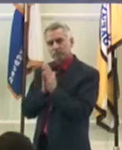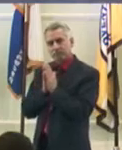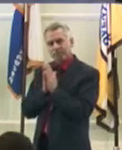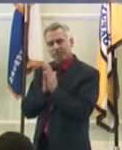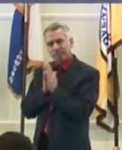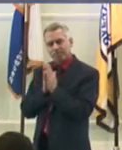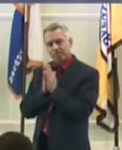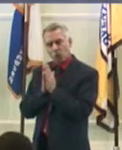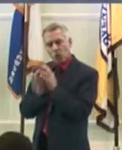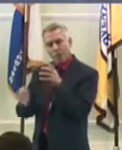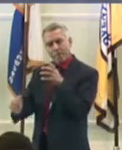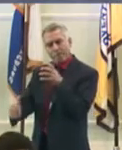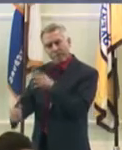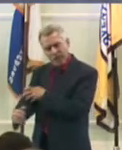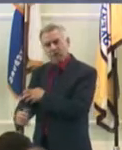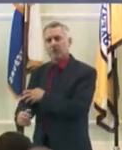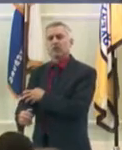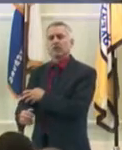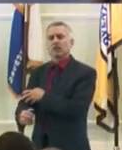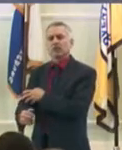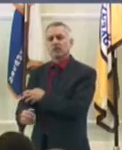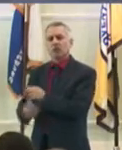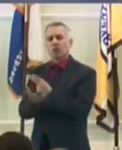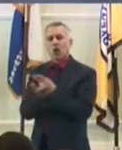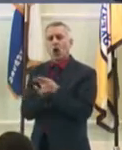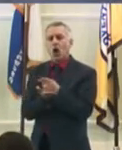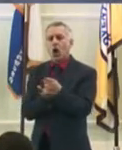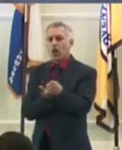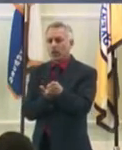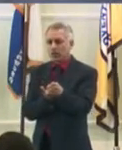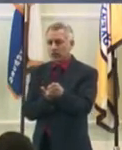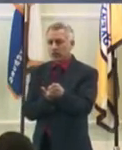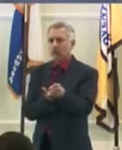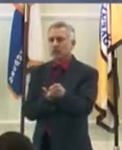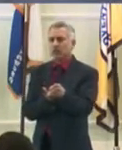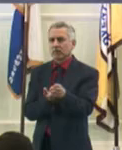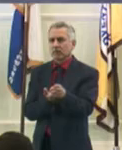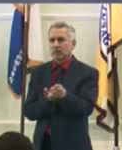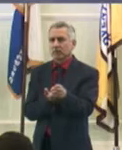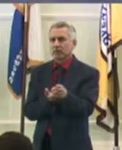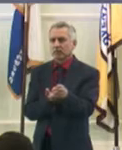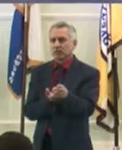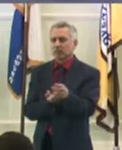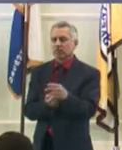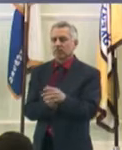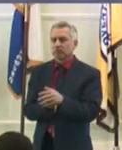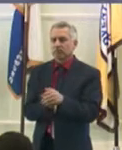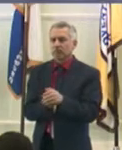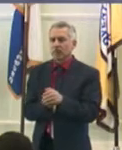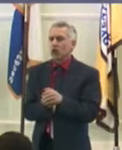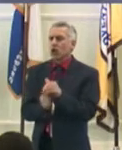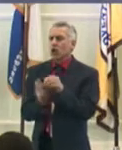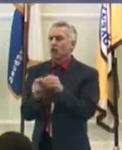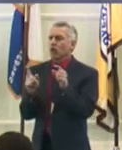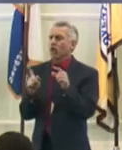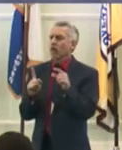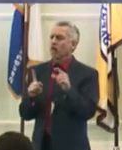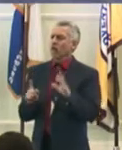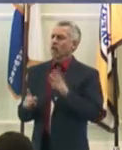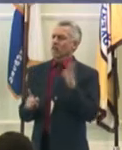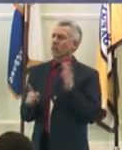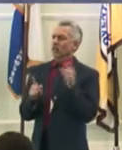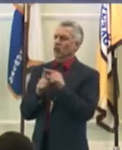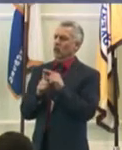more powerful. I don't think it was different in intonations or tones or theological words. I don't think that was it.